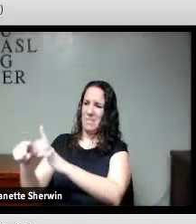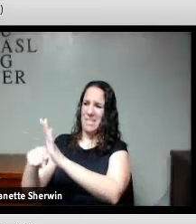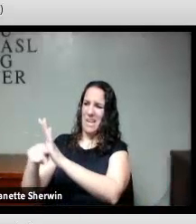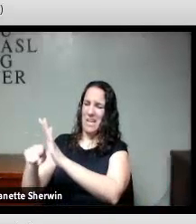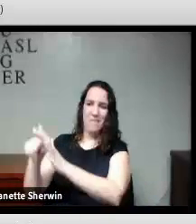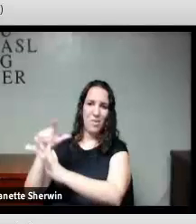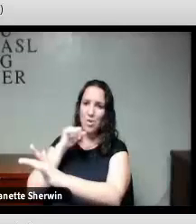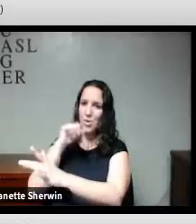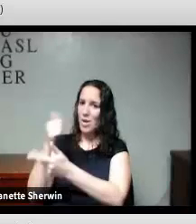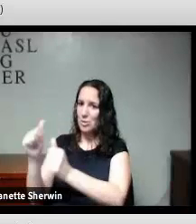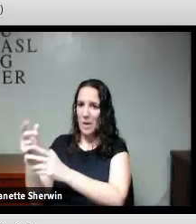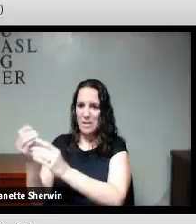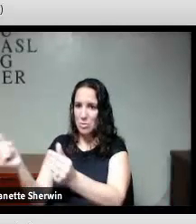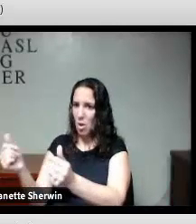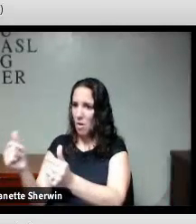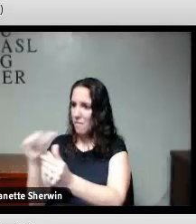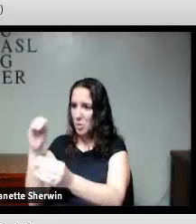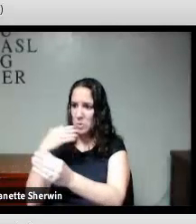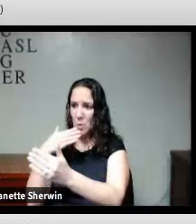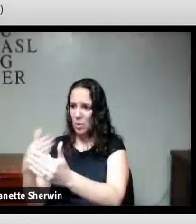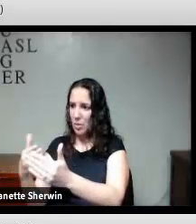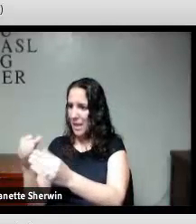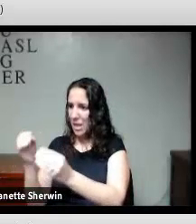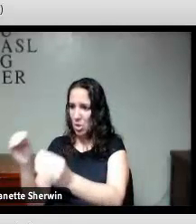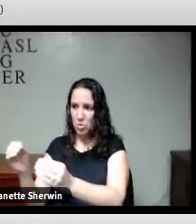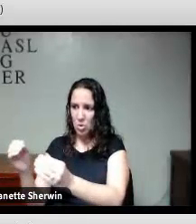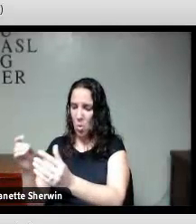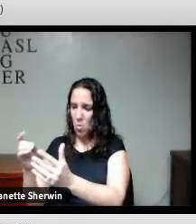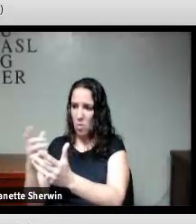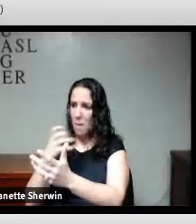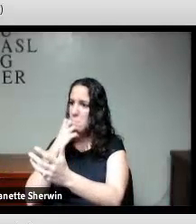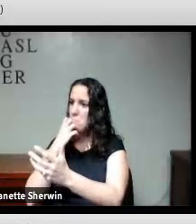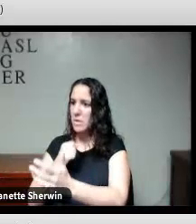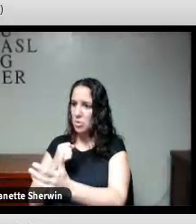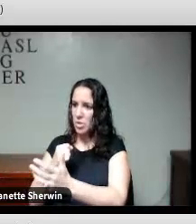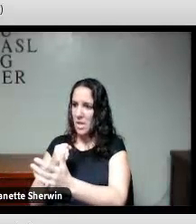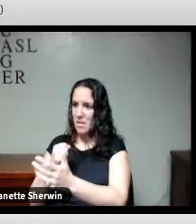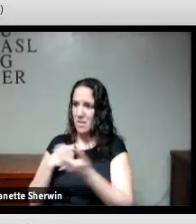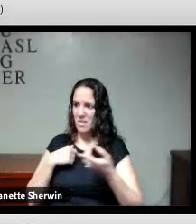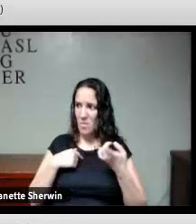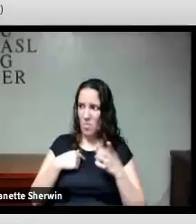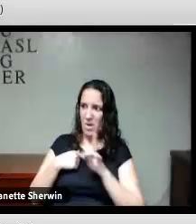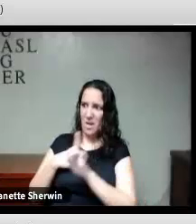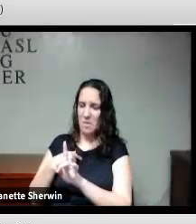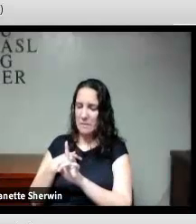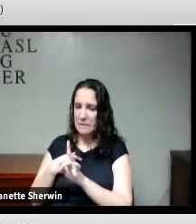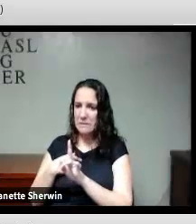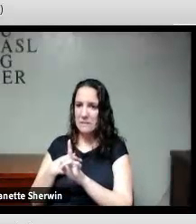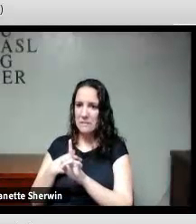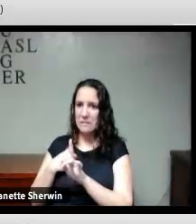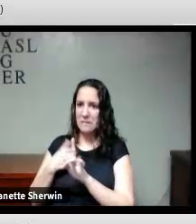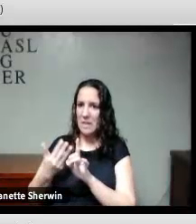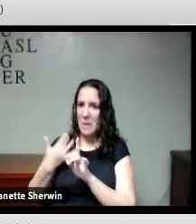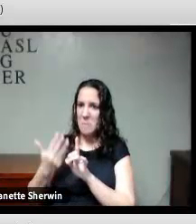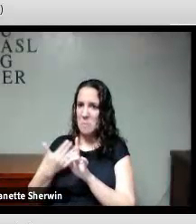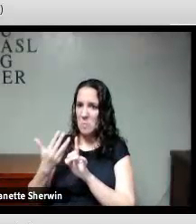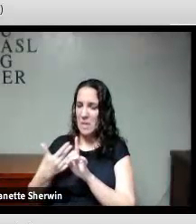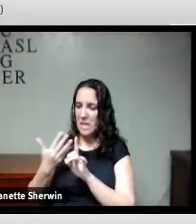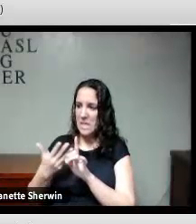hear any thank you or even any sense of that you appreciate that person, then while I'm waiting, guess what's happening in